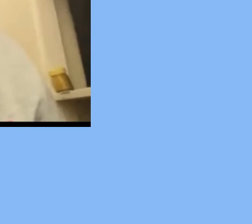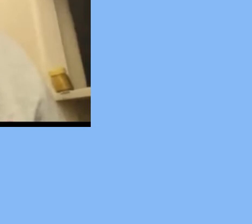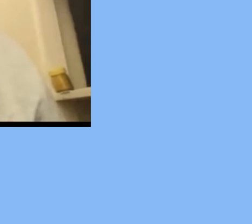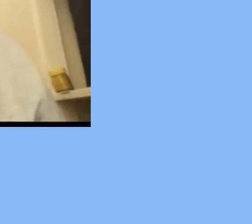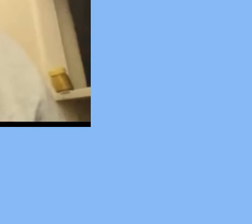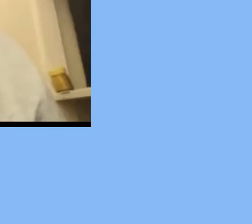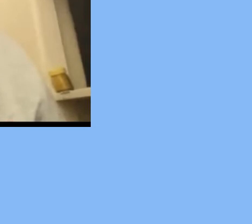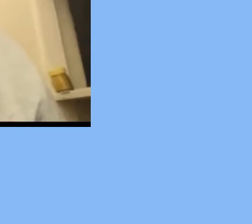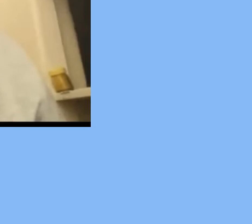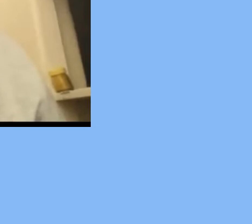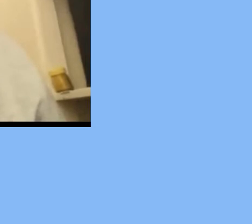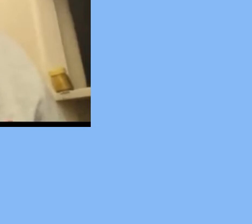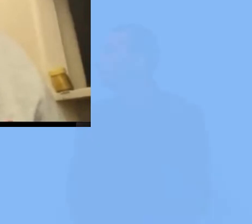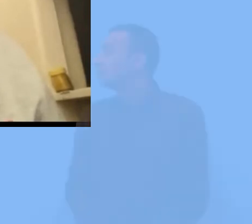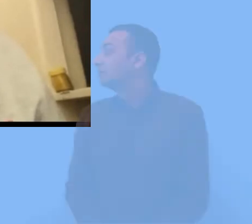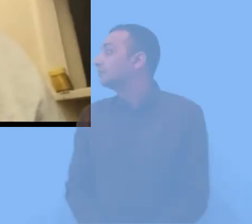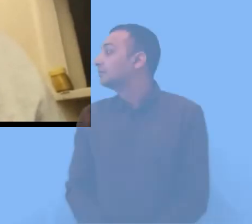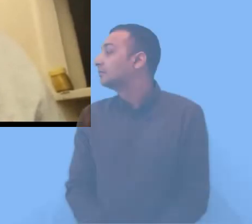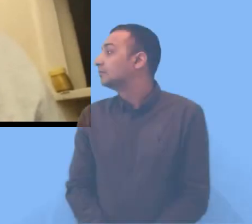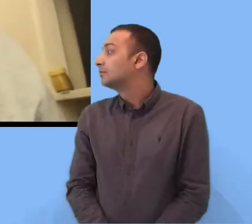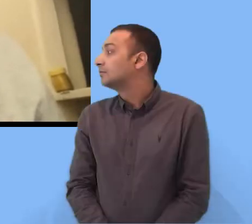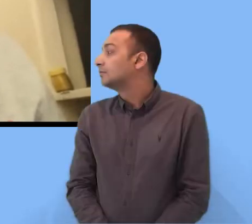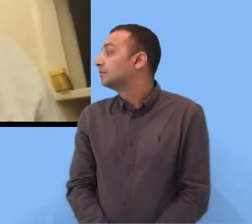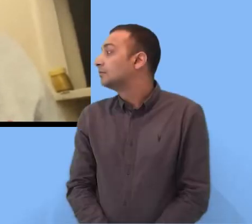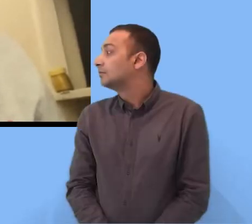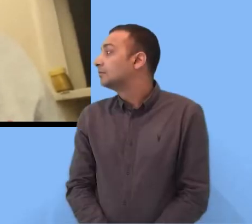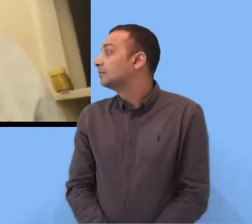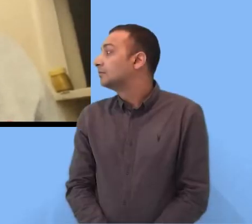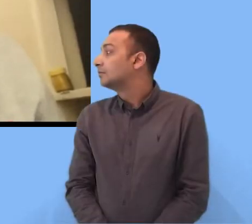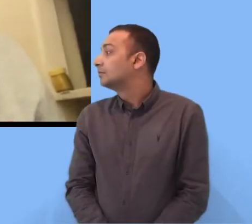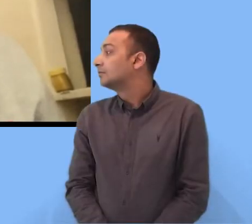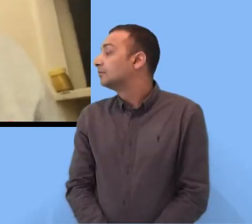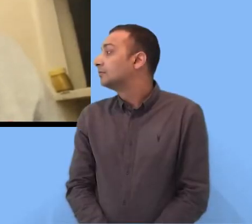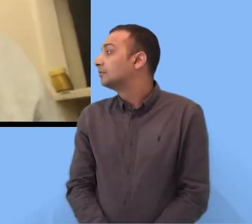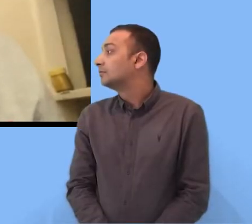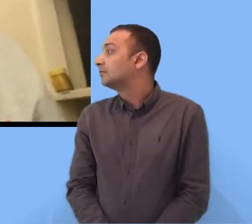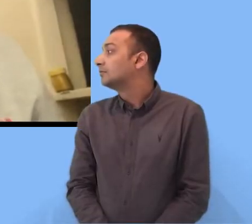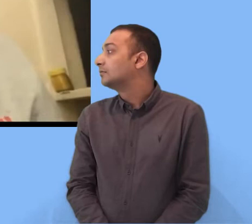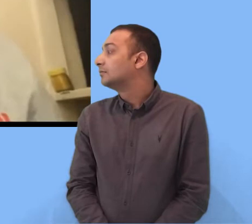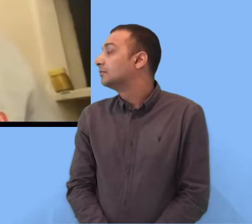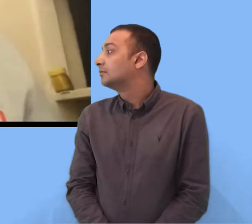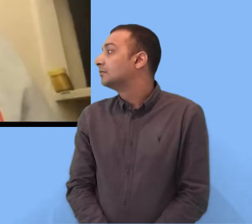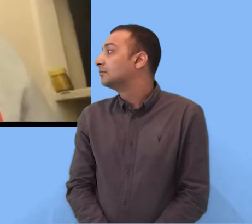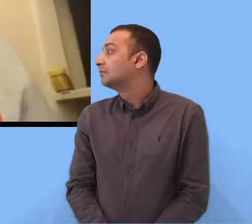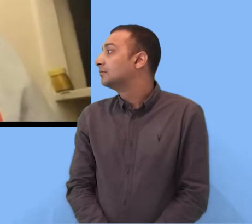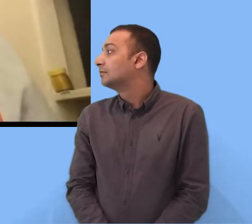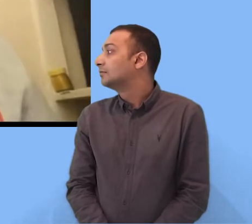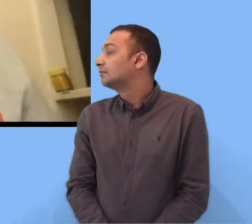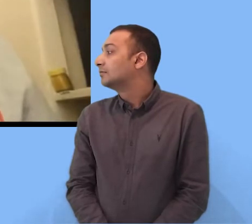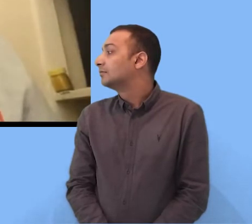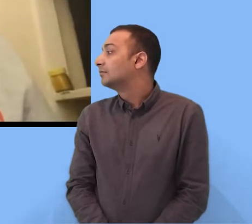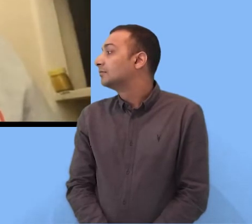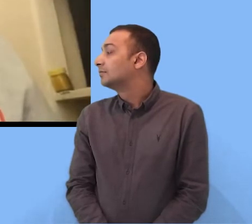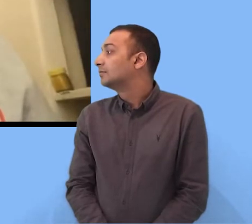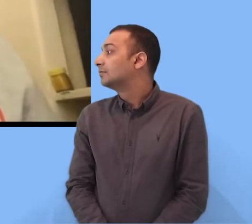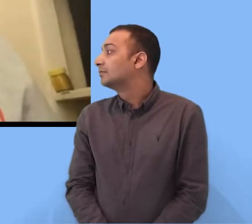other schools. Education is the key for betterment in this modern time. And I'll stop it